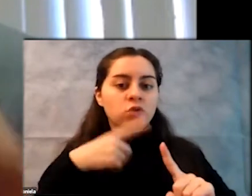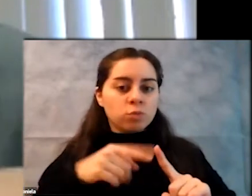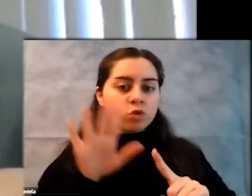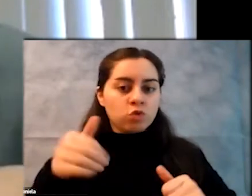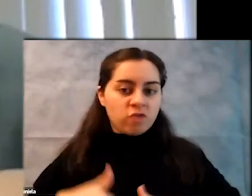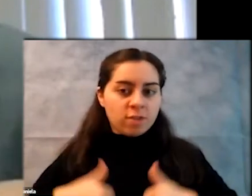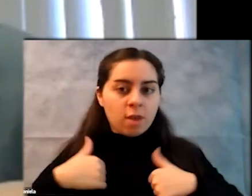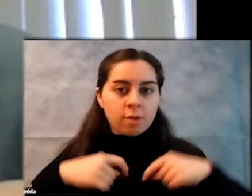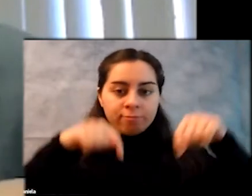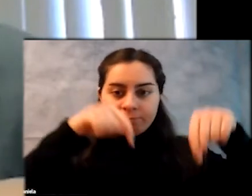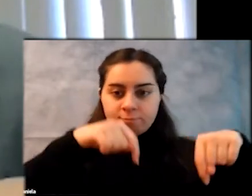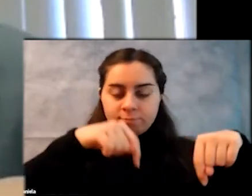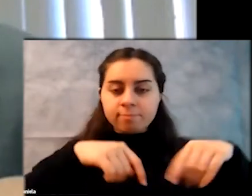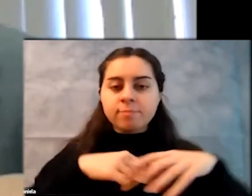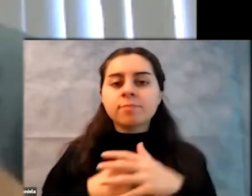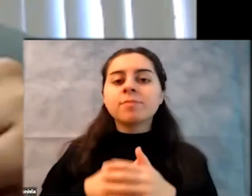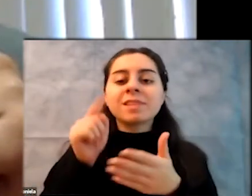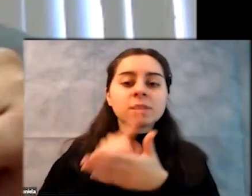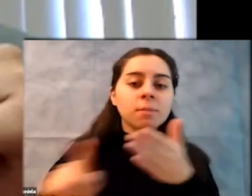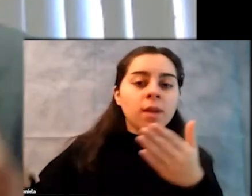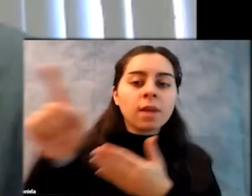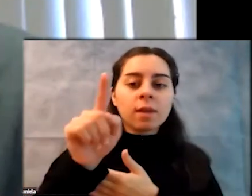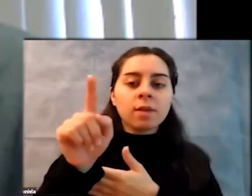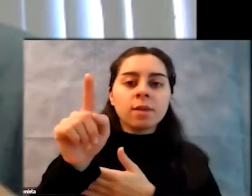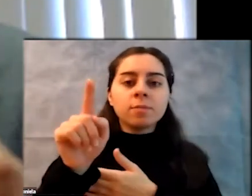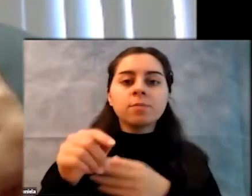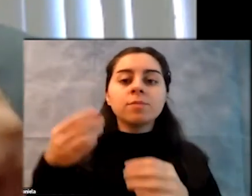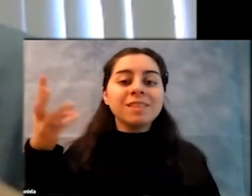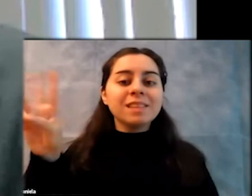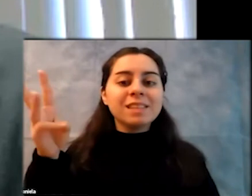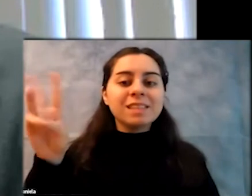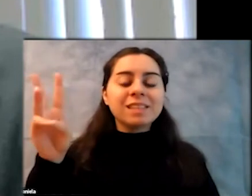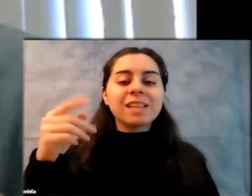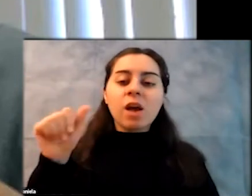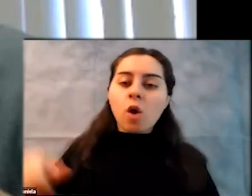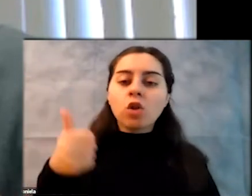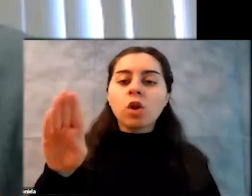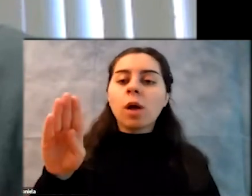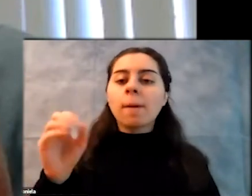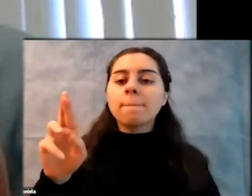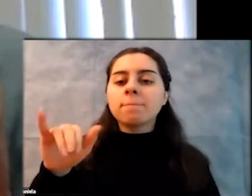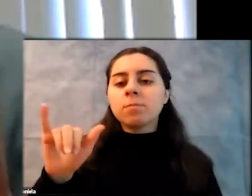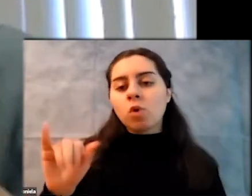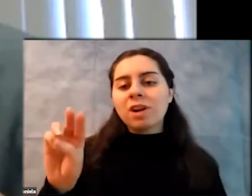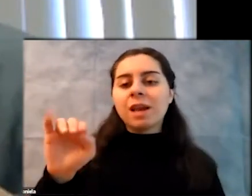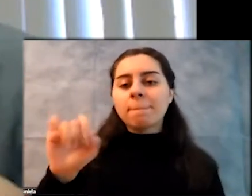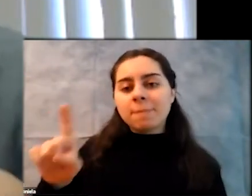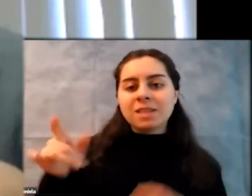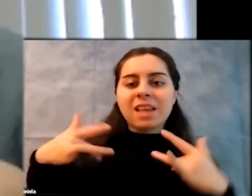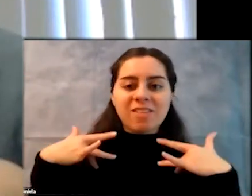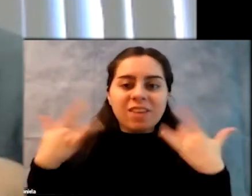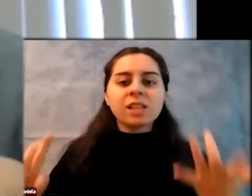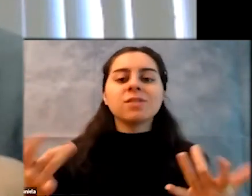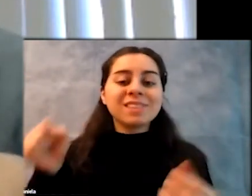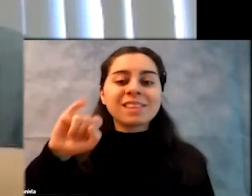here. And then next week, we invite you to join us on the 16th for another Body Mix event at 6 p.m. San Juan Queer,